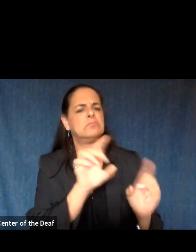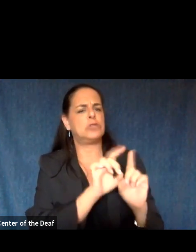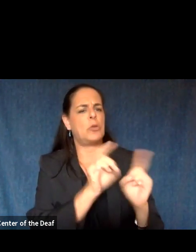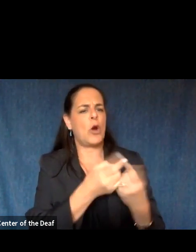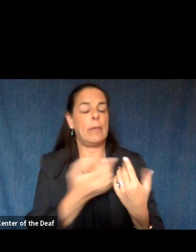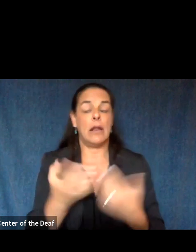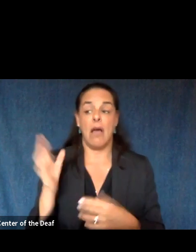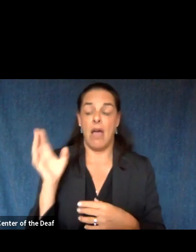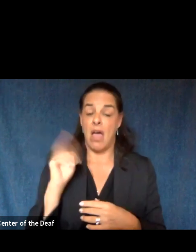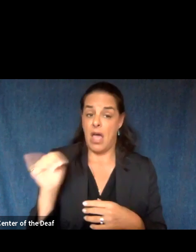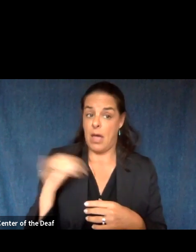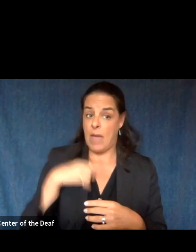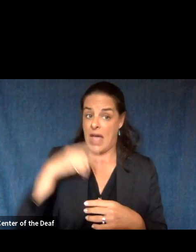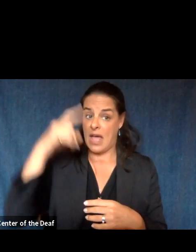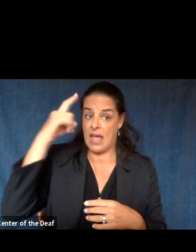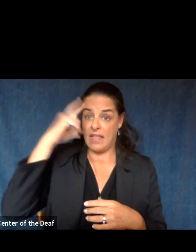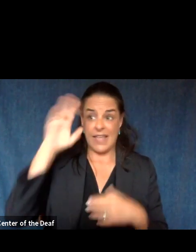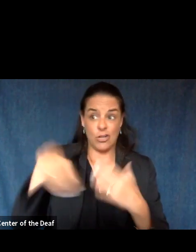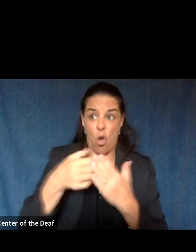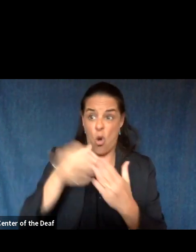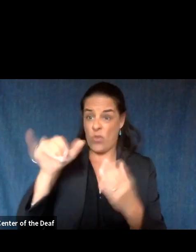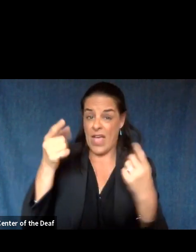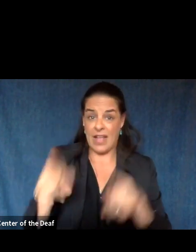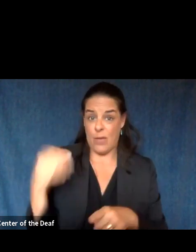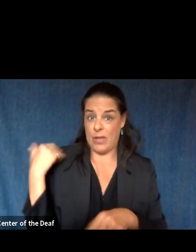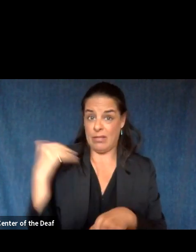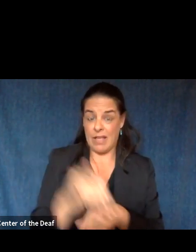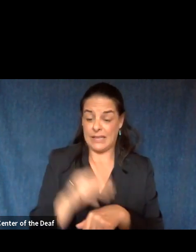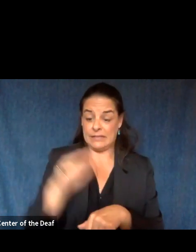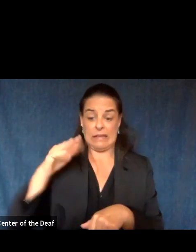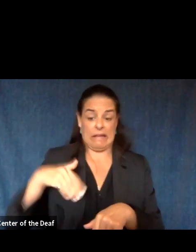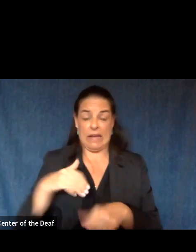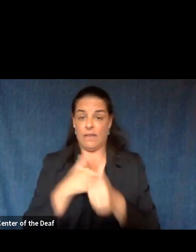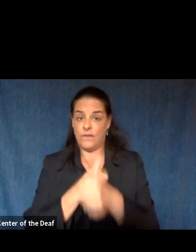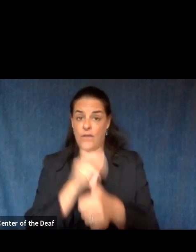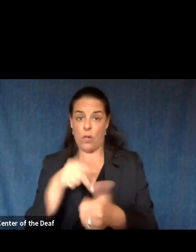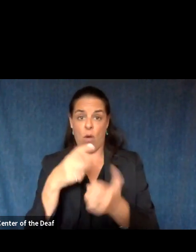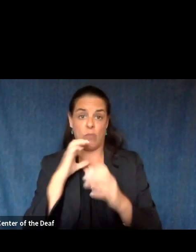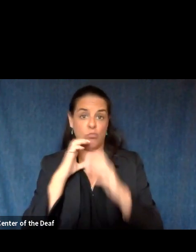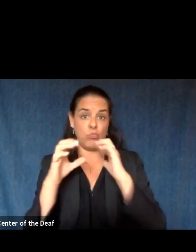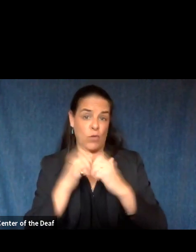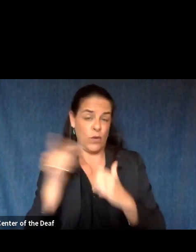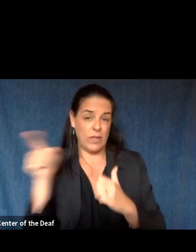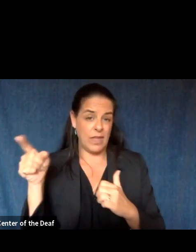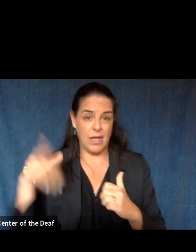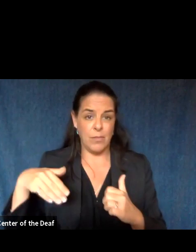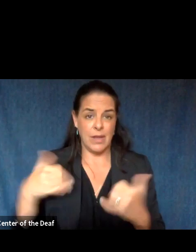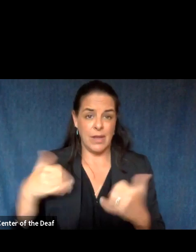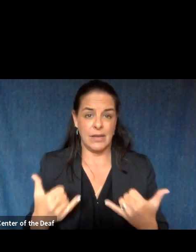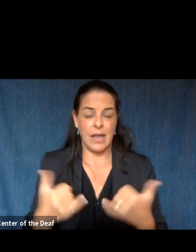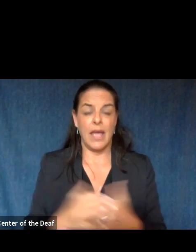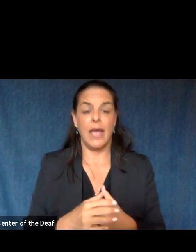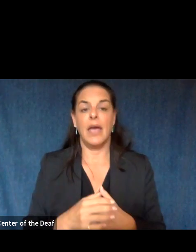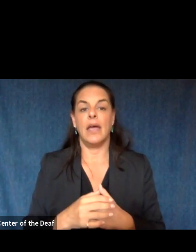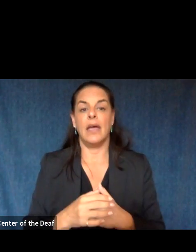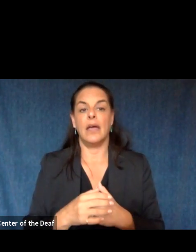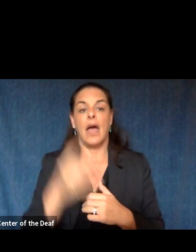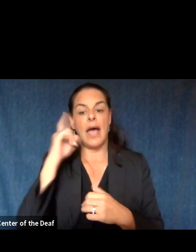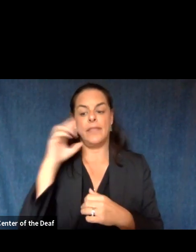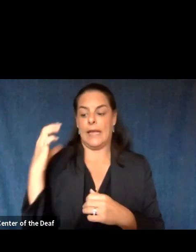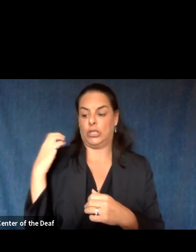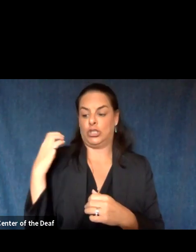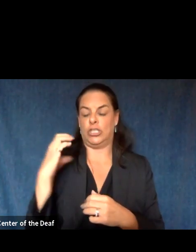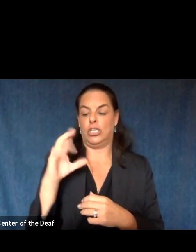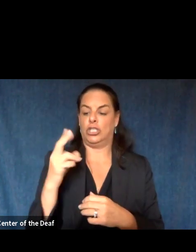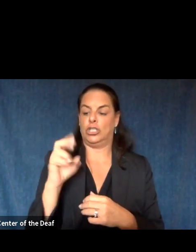I believe all of this just happened last night. We haven't had a follow-up conversation with them at this point today. I believe that Chief Thomas